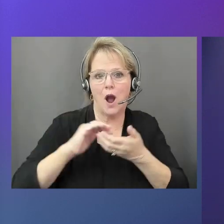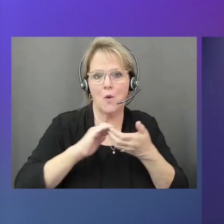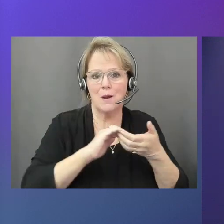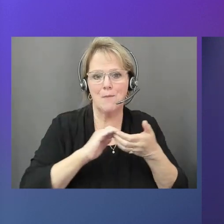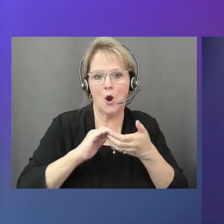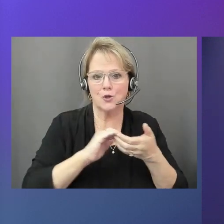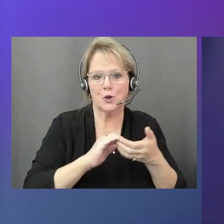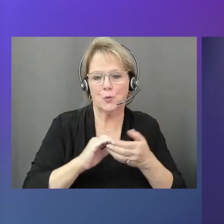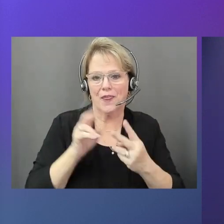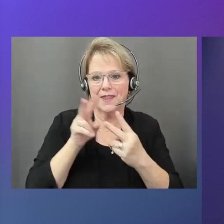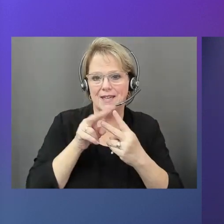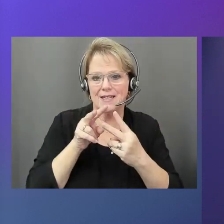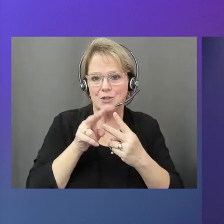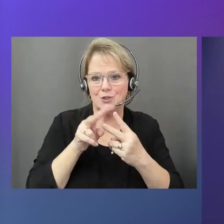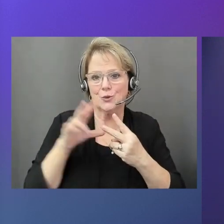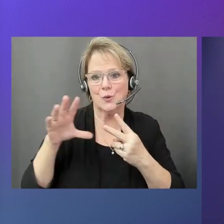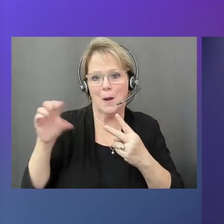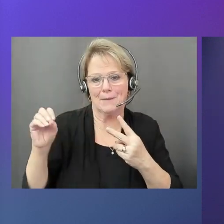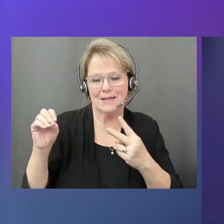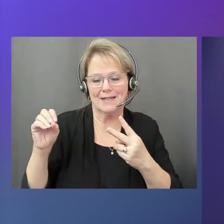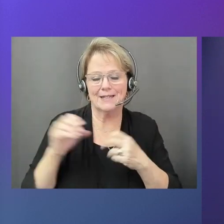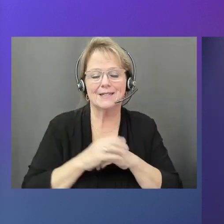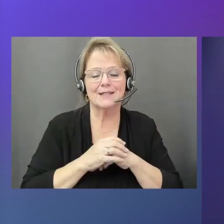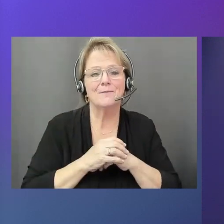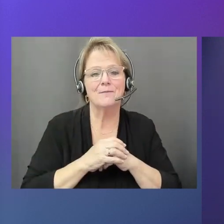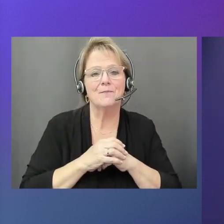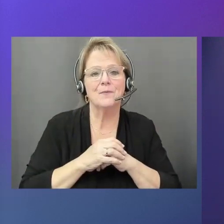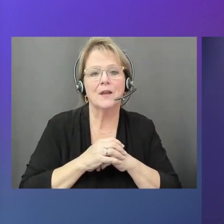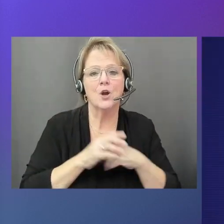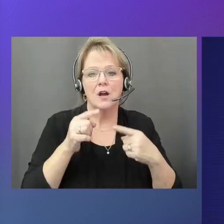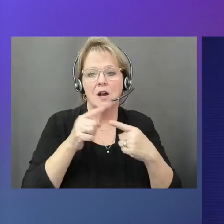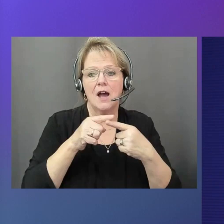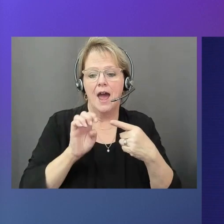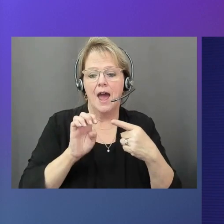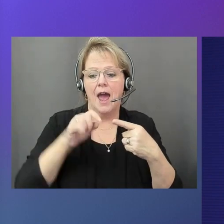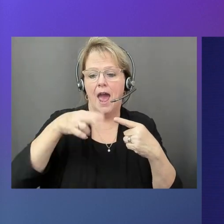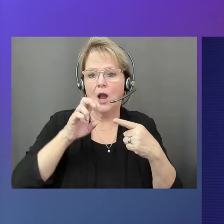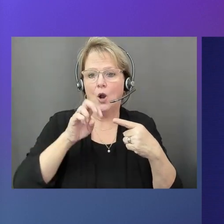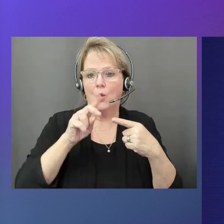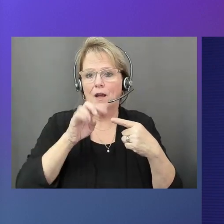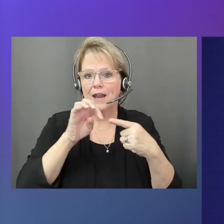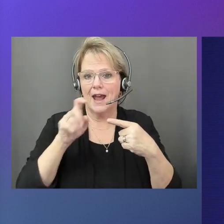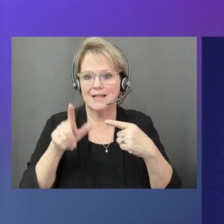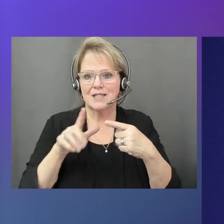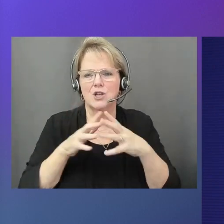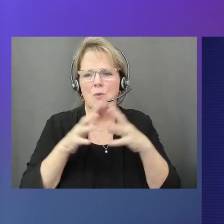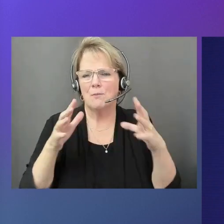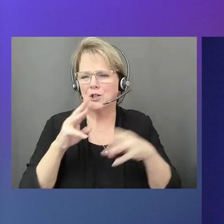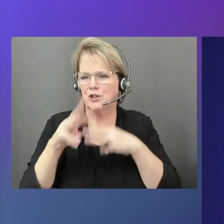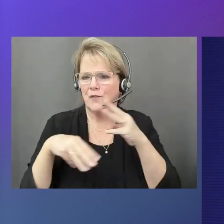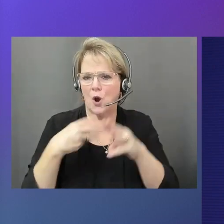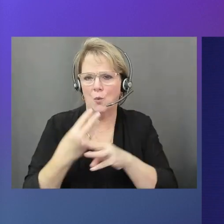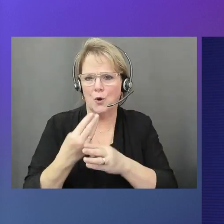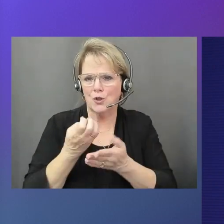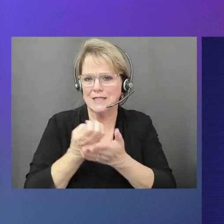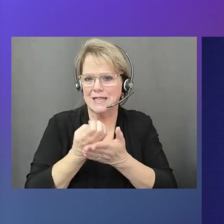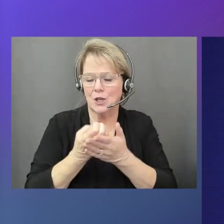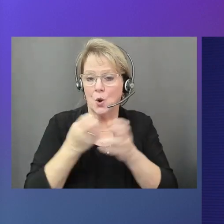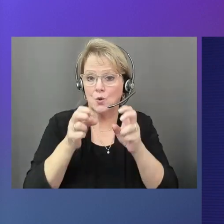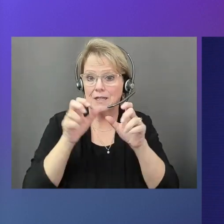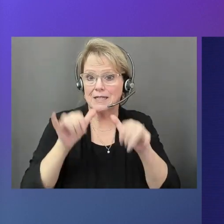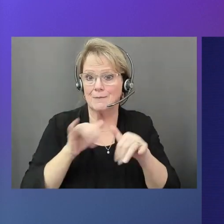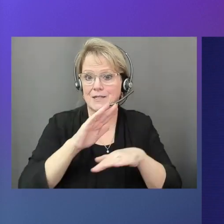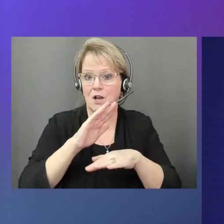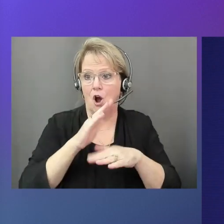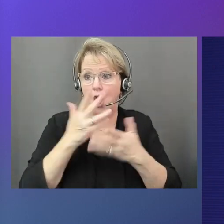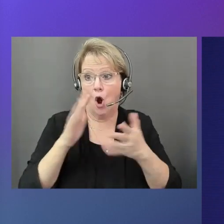awesome to hear. Cool. So as far as Equinix goes, so much of our world's financial ecosystem is already built on Equinix.